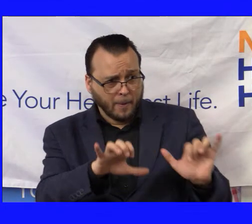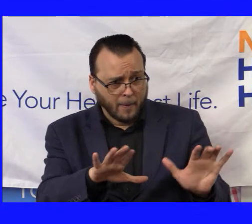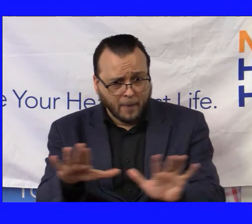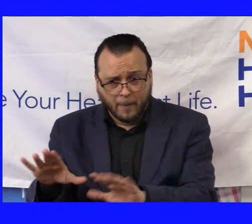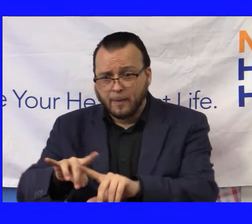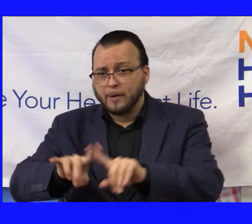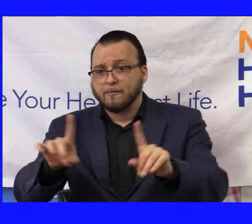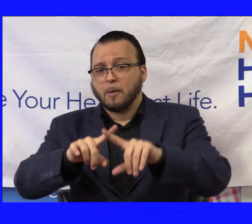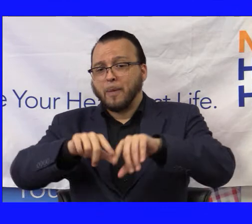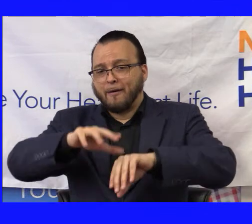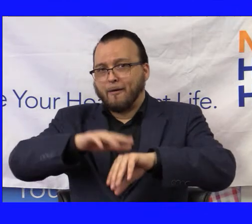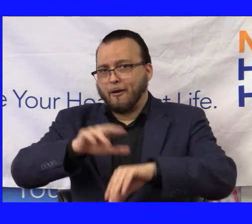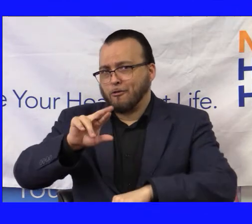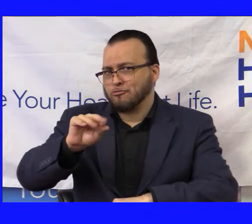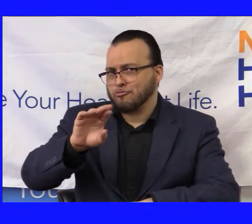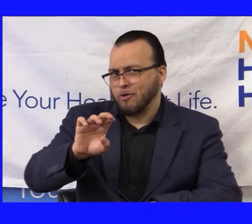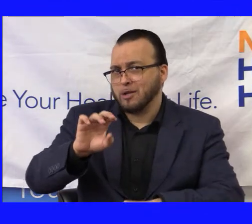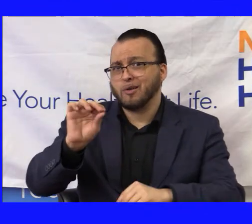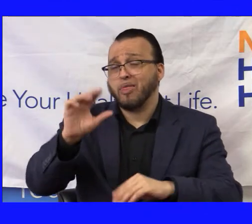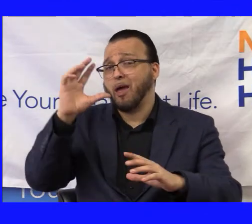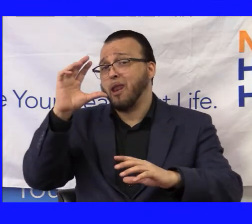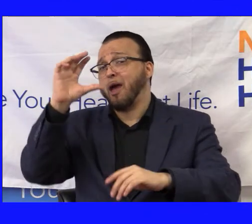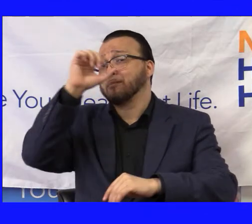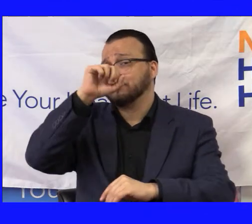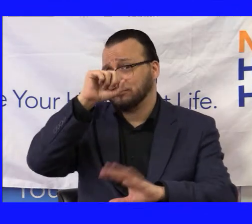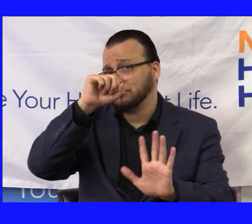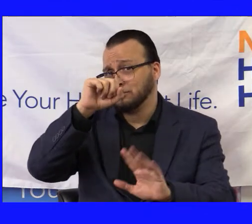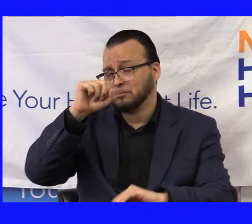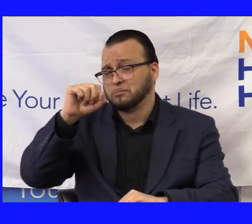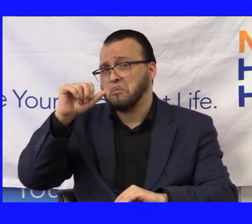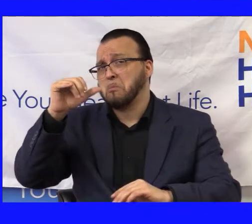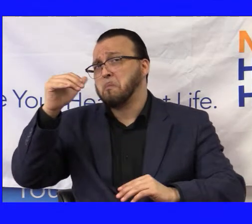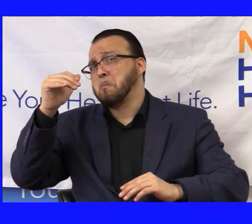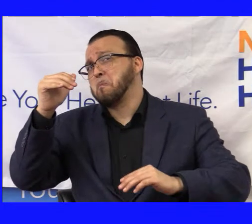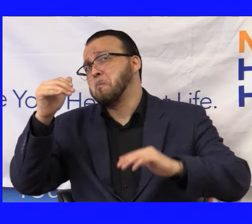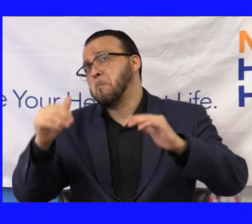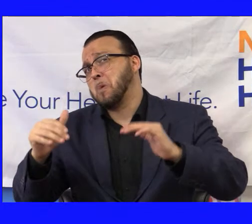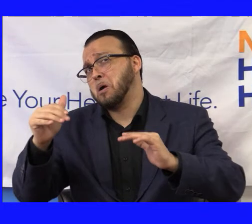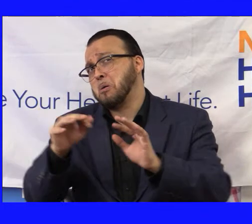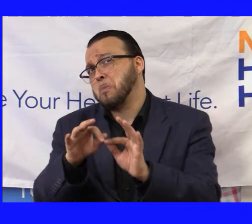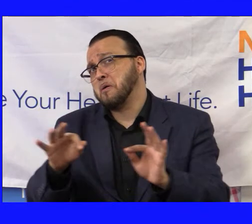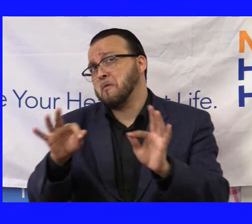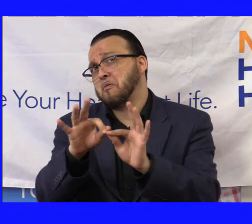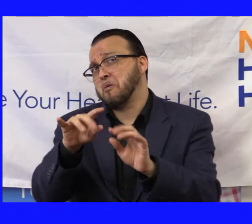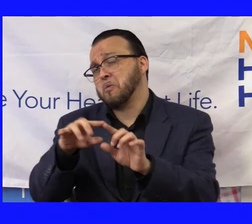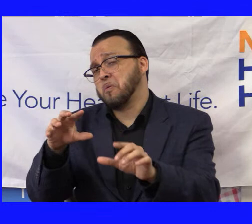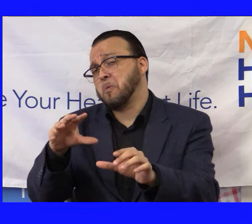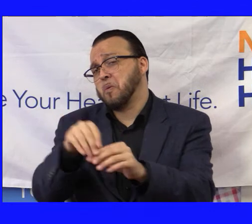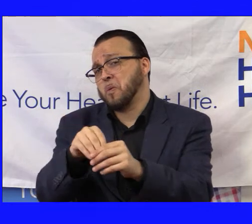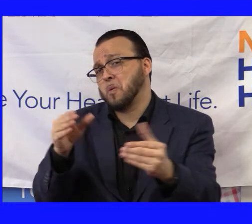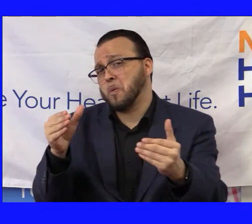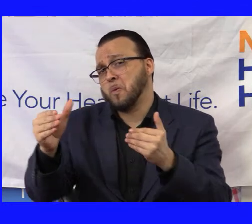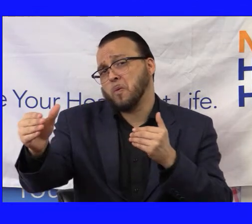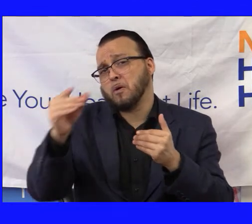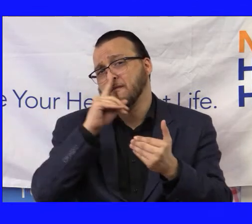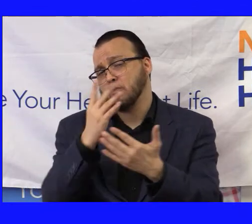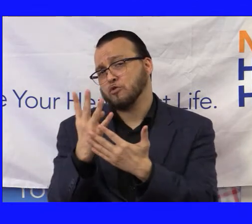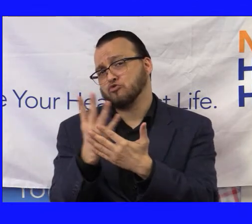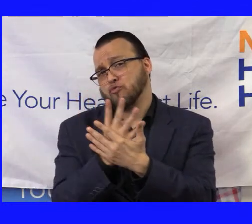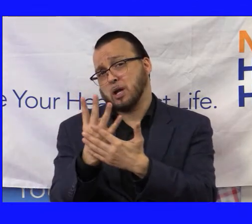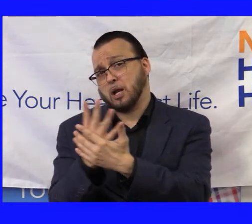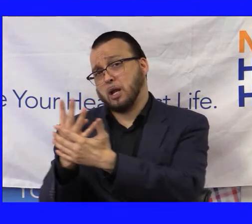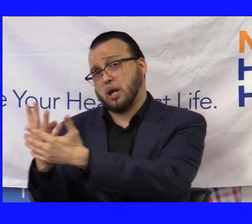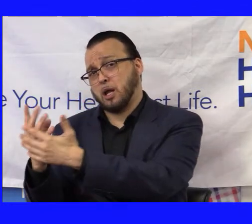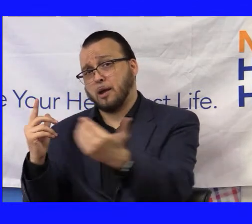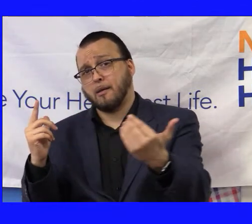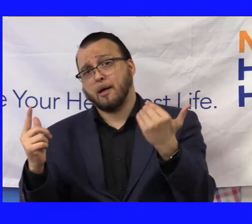lines and estimate or hypothesize that this might be valuable to include in screening algorithms because